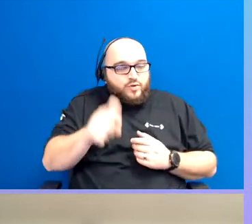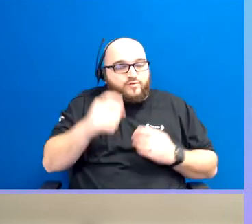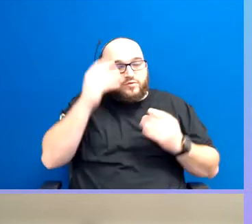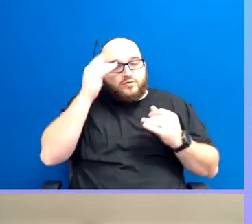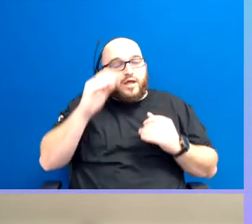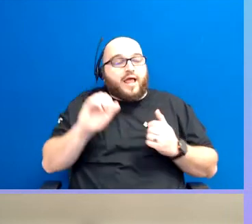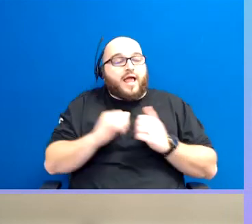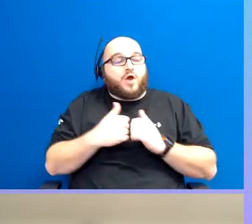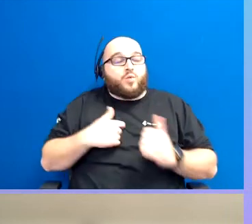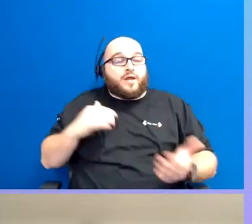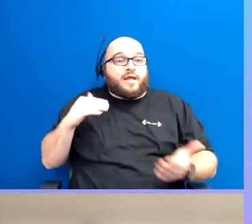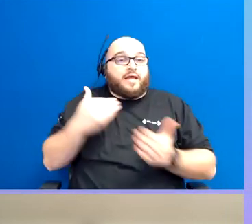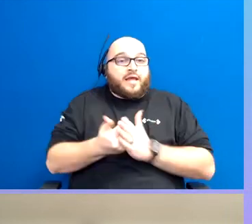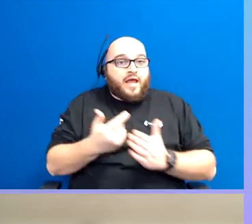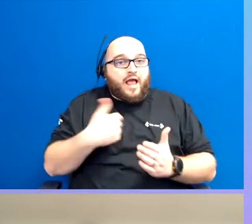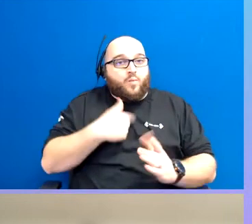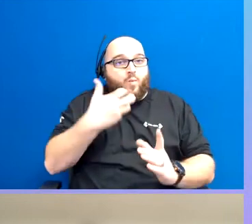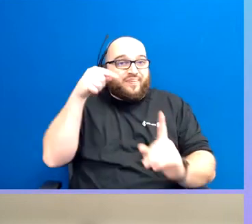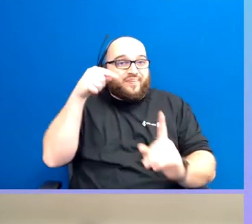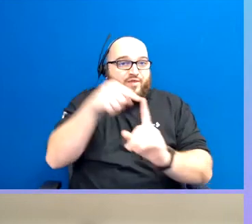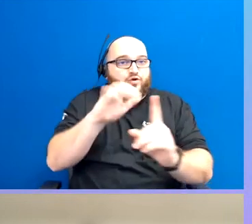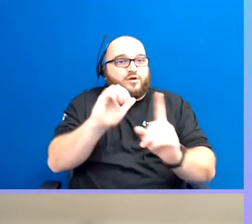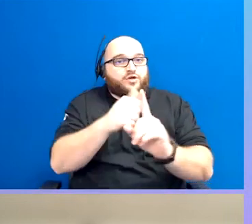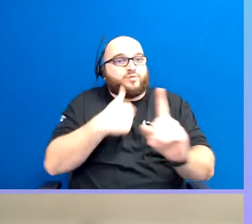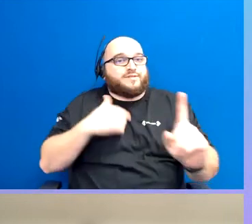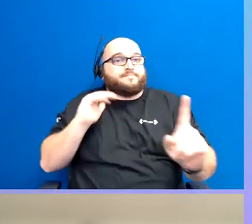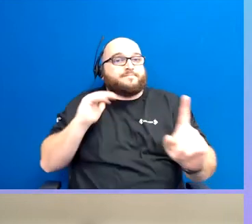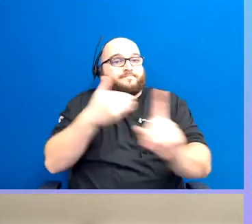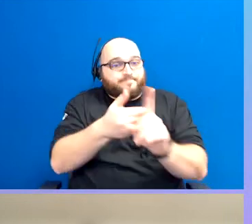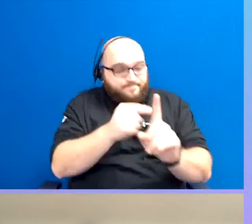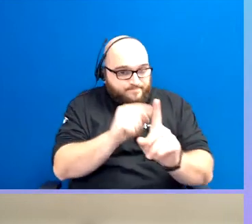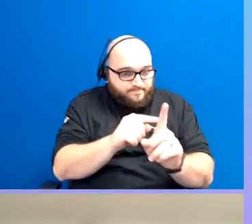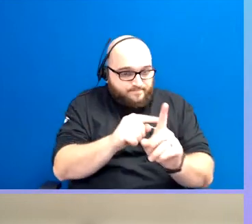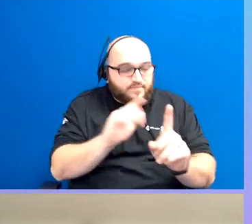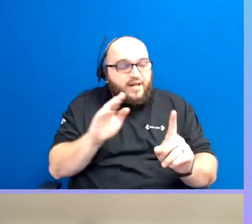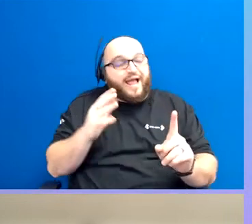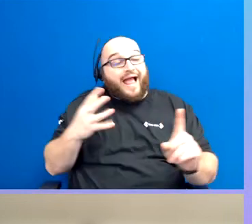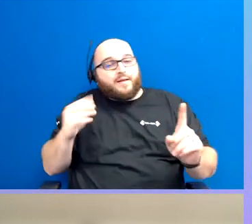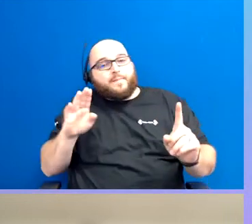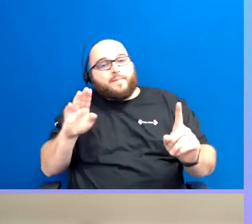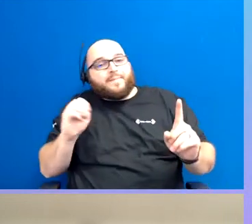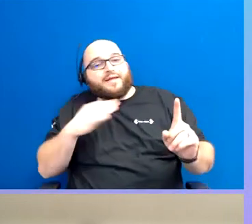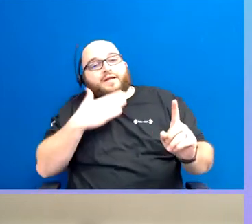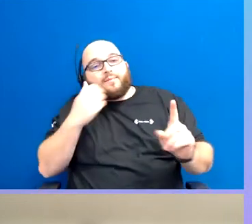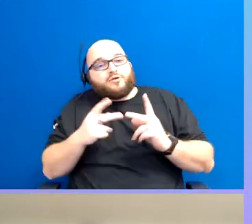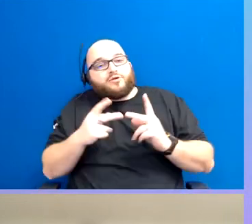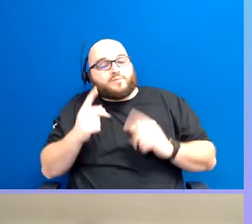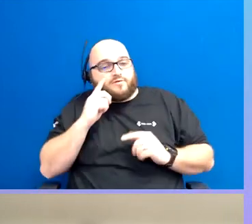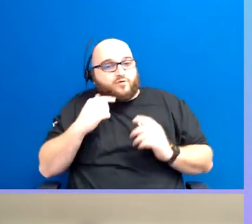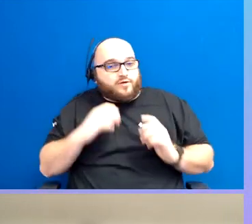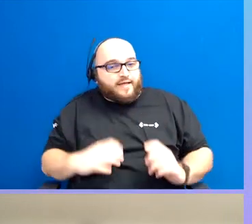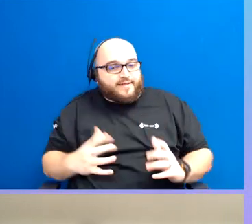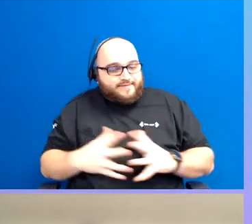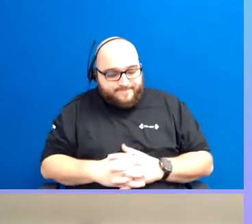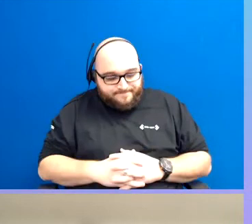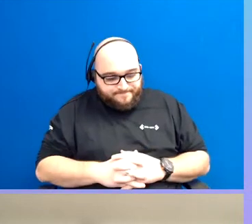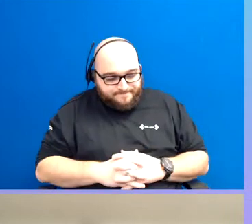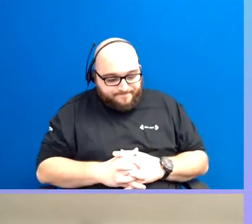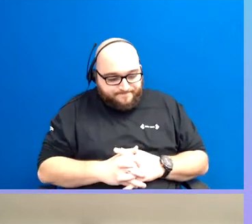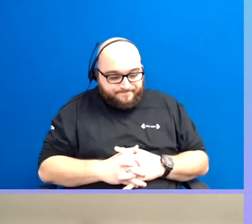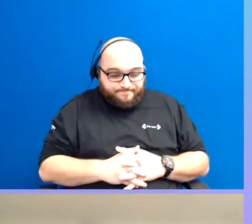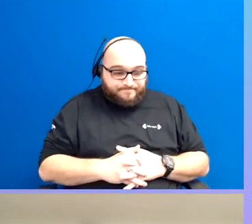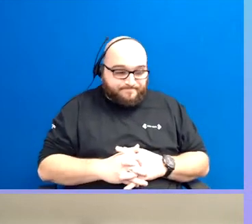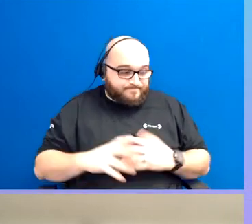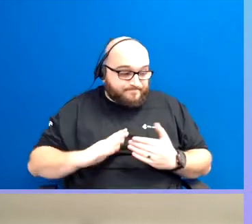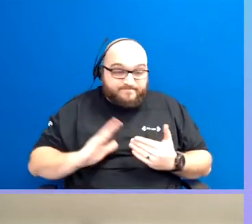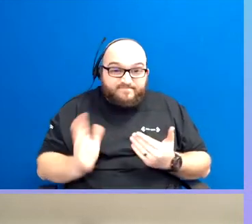want to be, and be in a better place for our clients. And sometimes that isn't easy